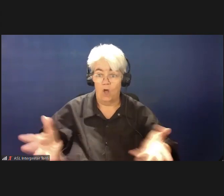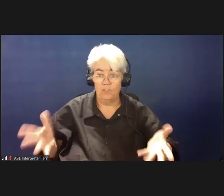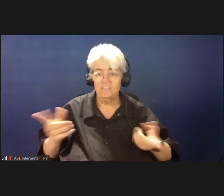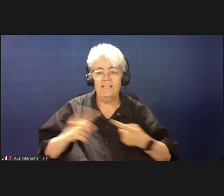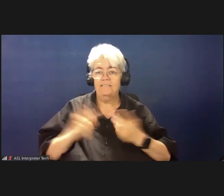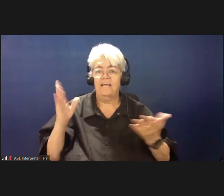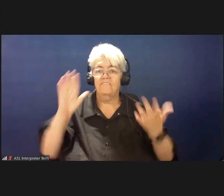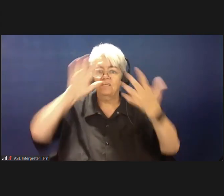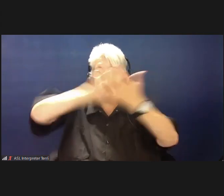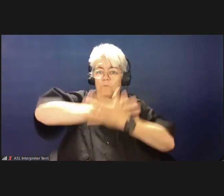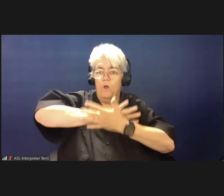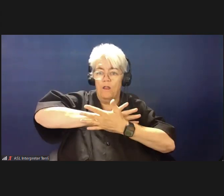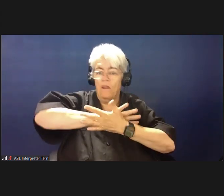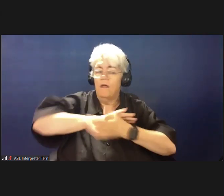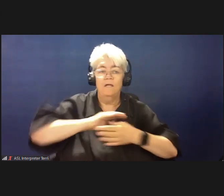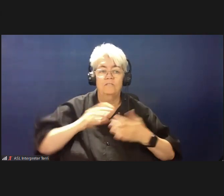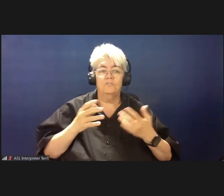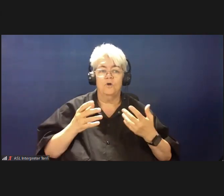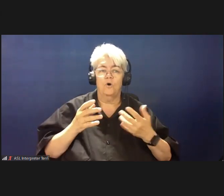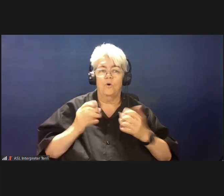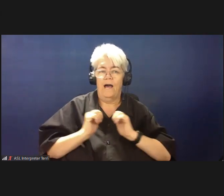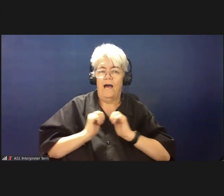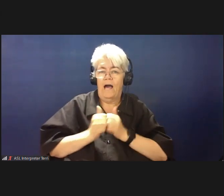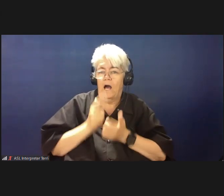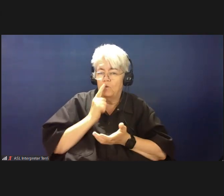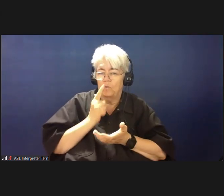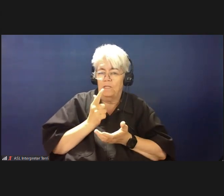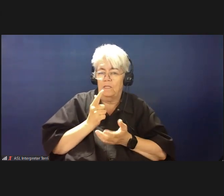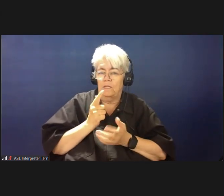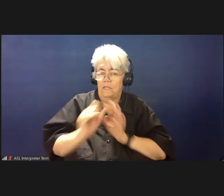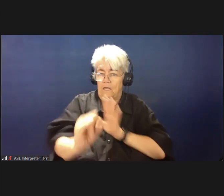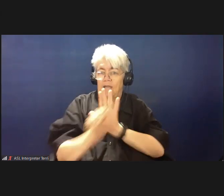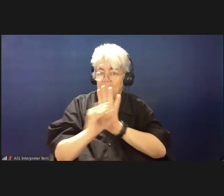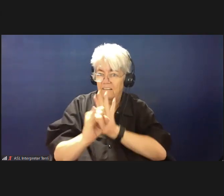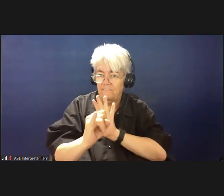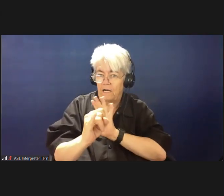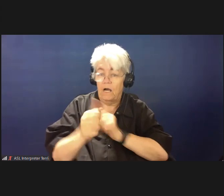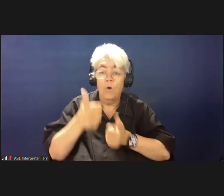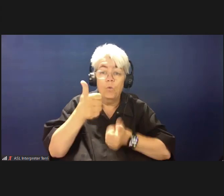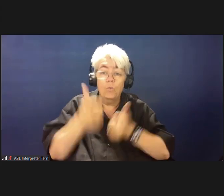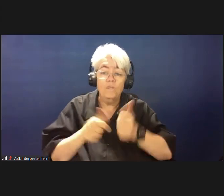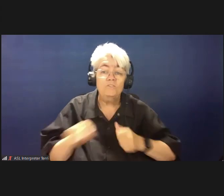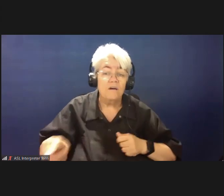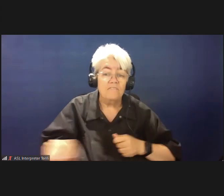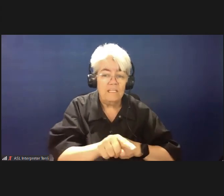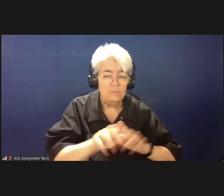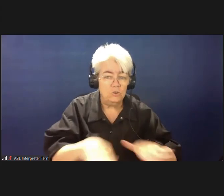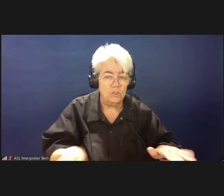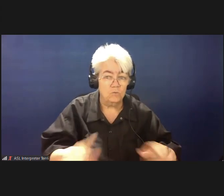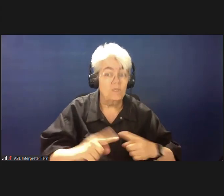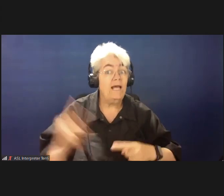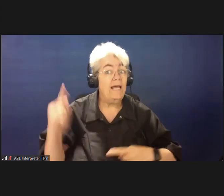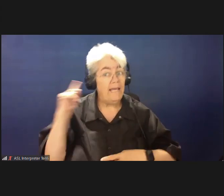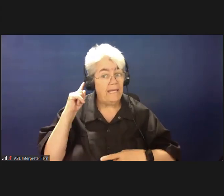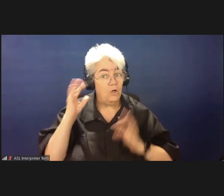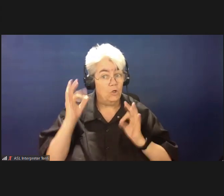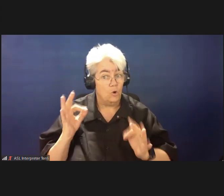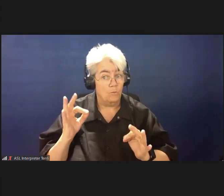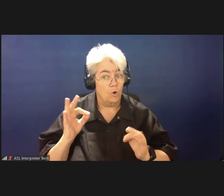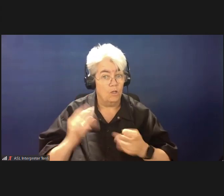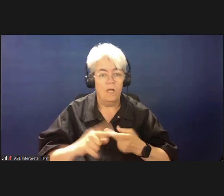question for all of us is, how can we reliably identify which children have normal hearing and which may not?